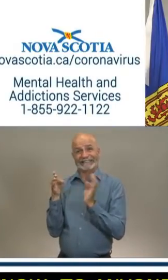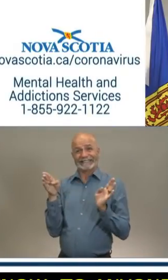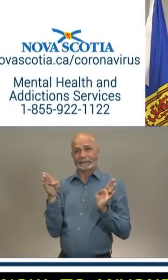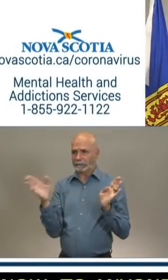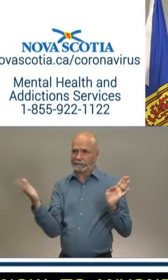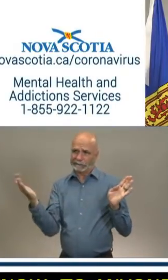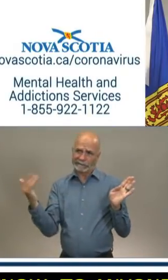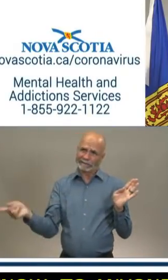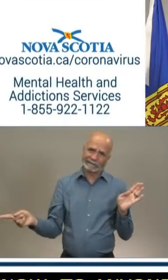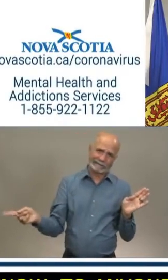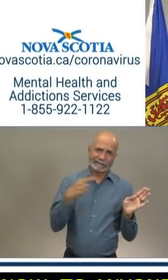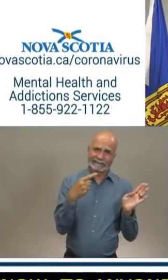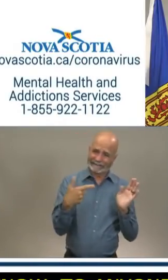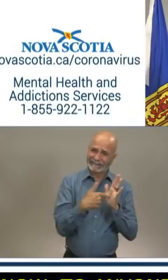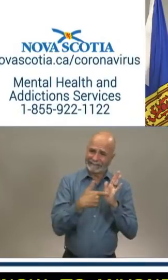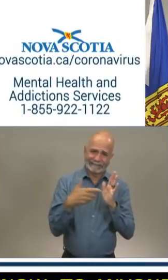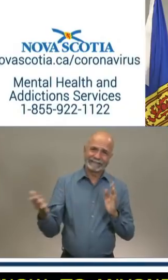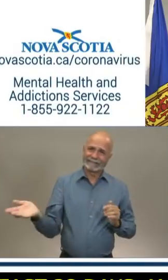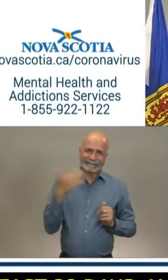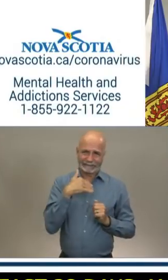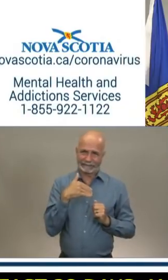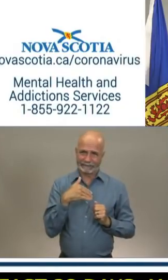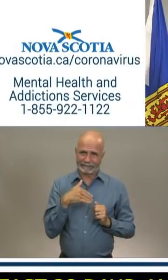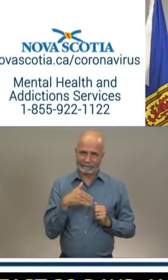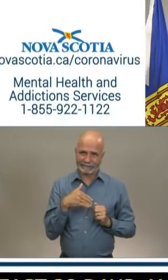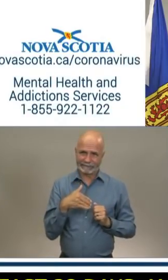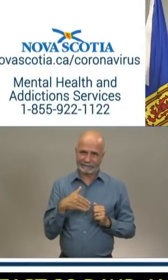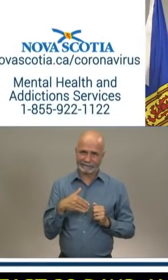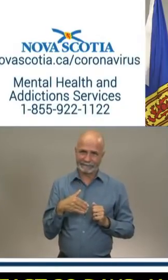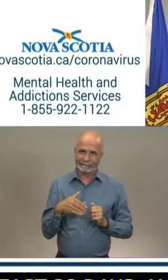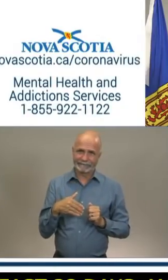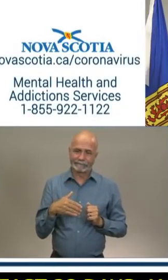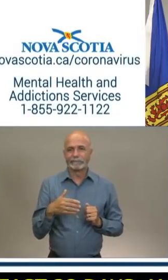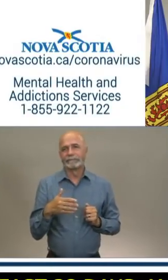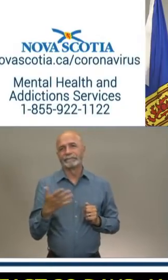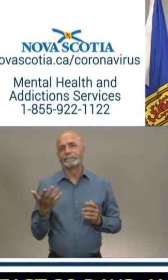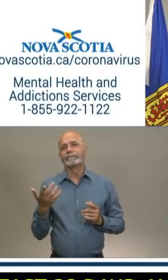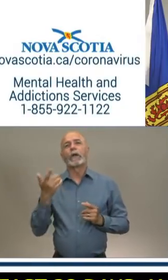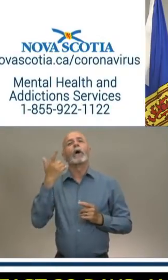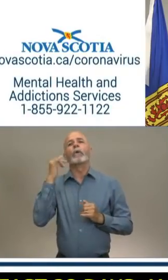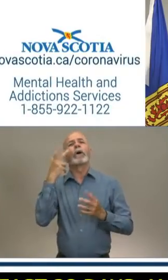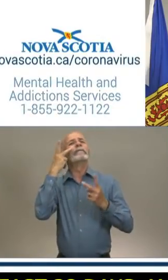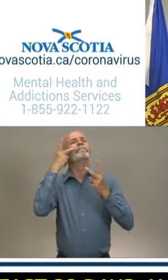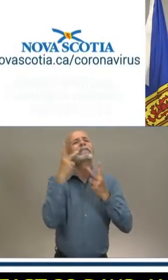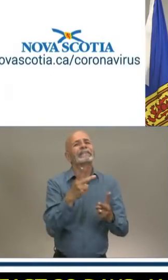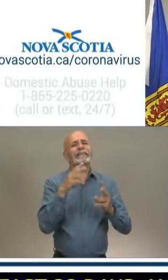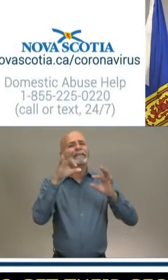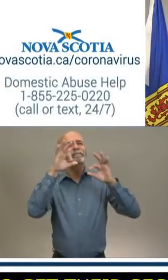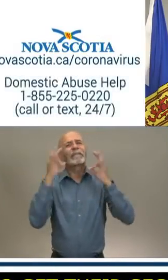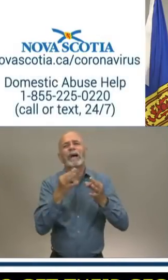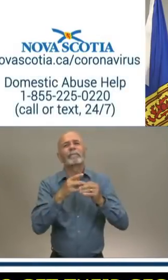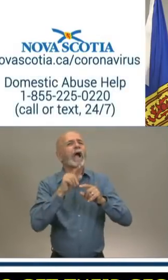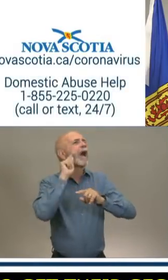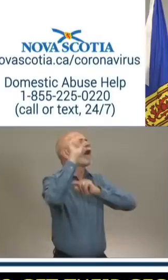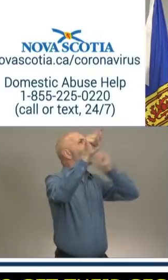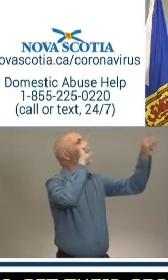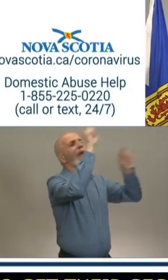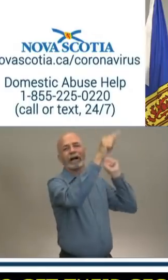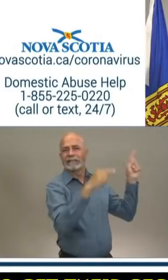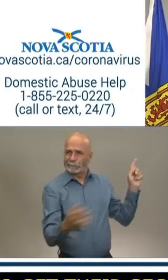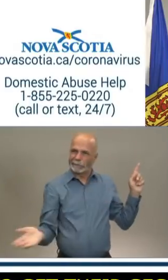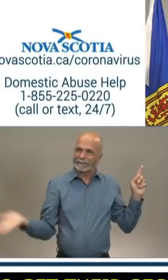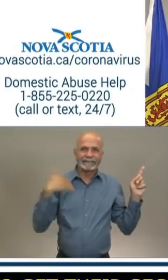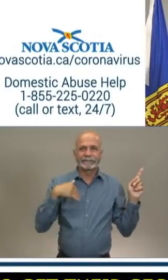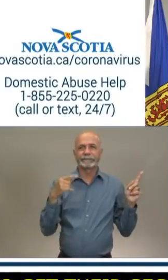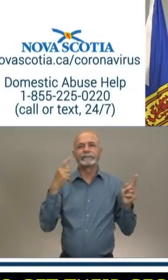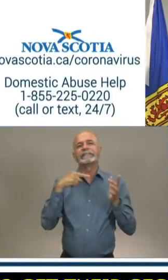who are looking to, see family outside of Atlantic Canada who haven't been able to, why